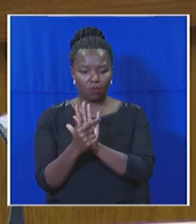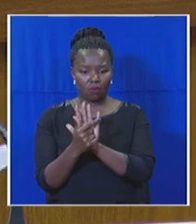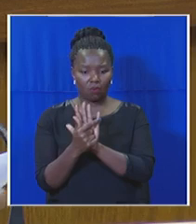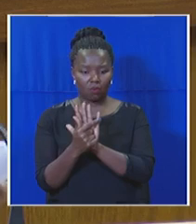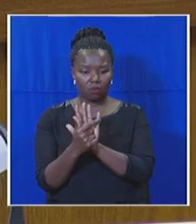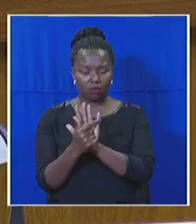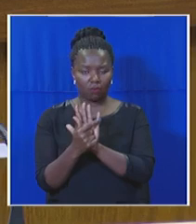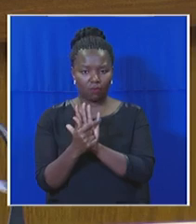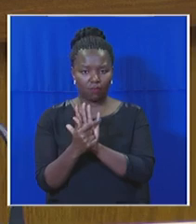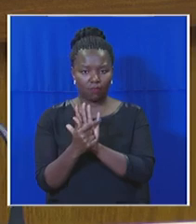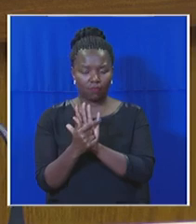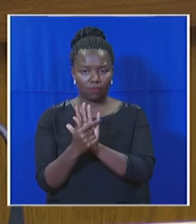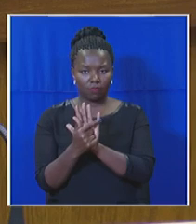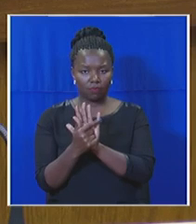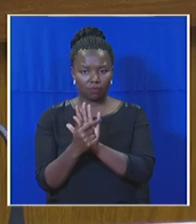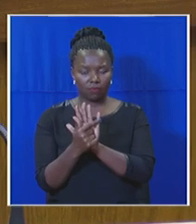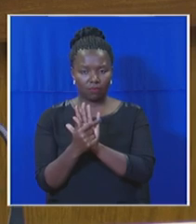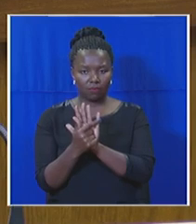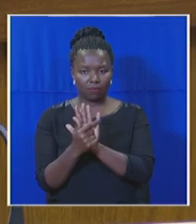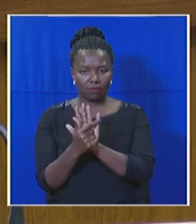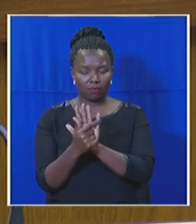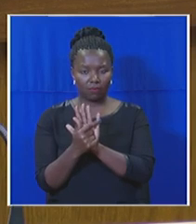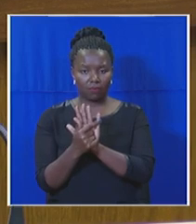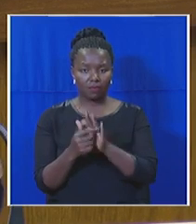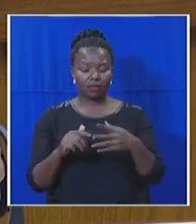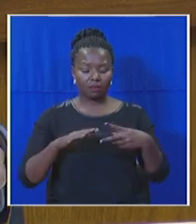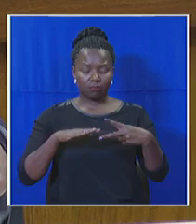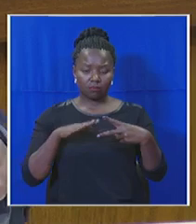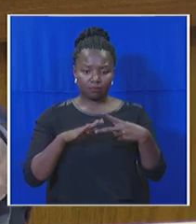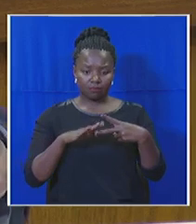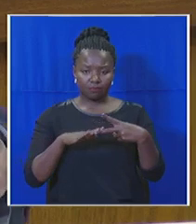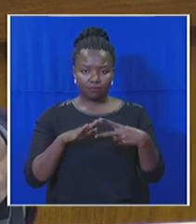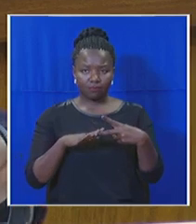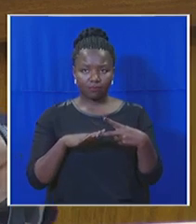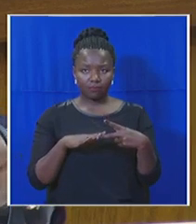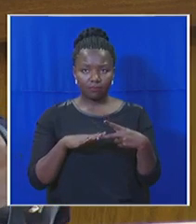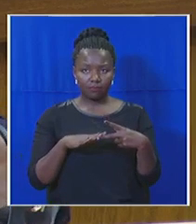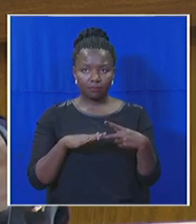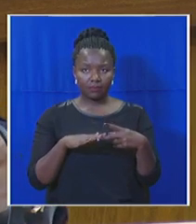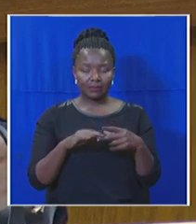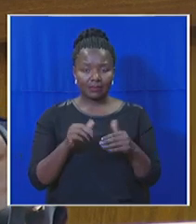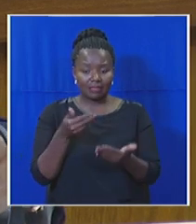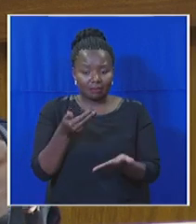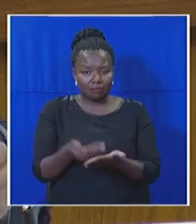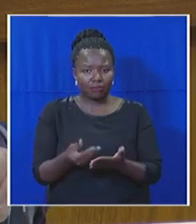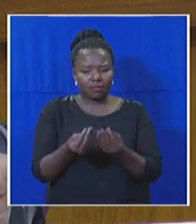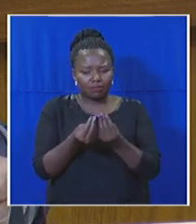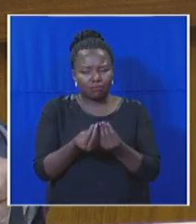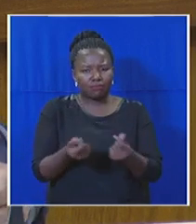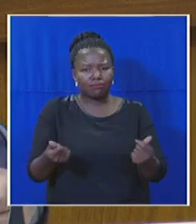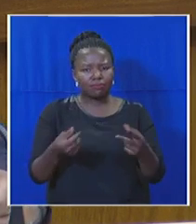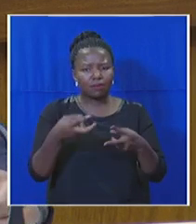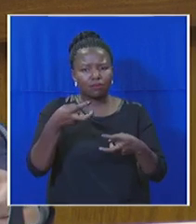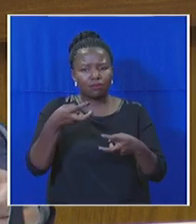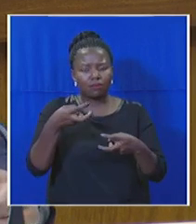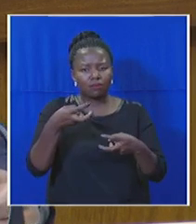of the Constitution, to address matters pertaining to institutional